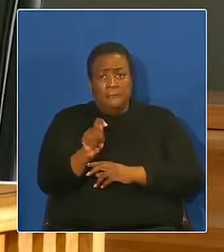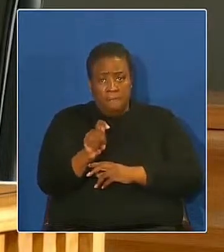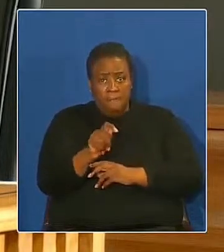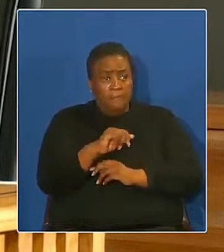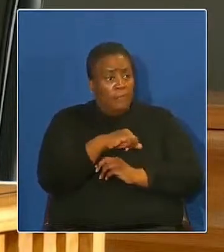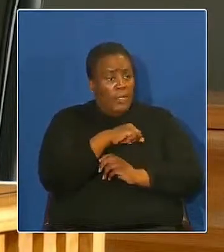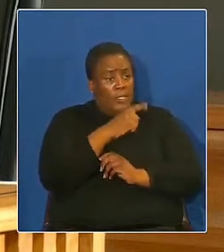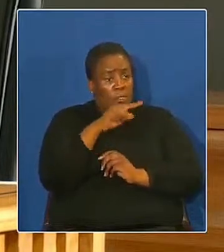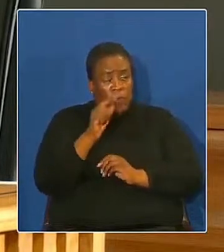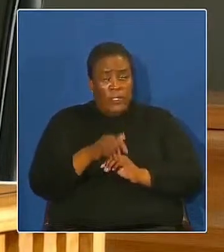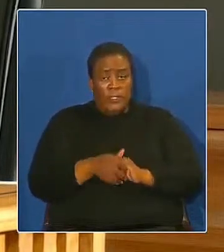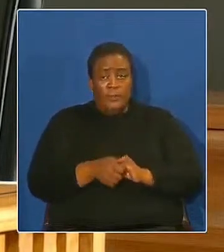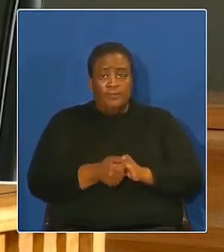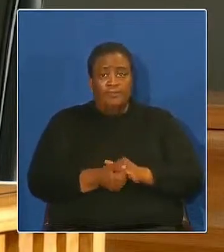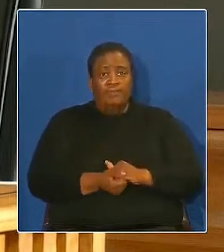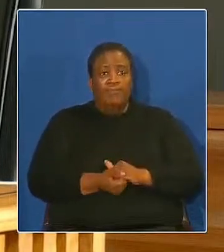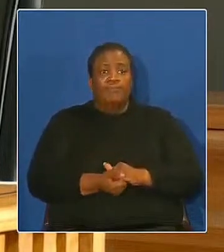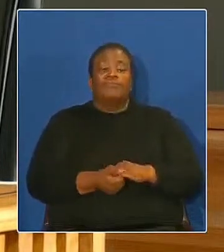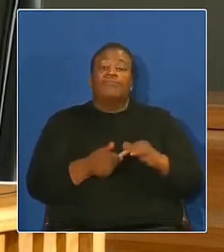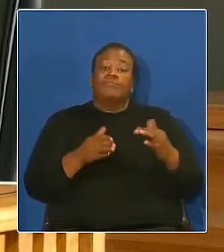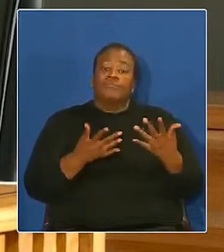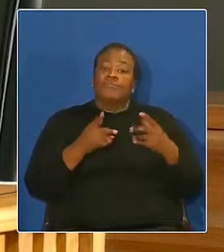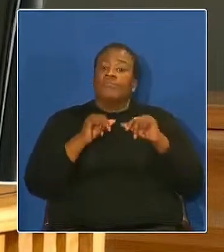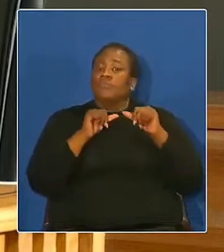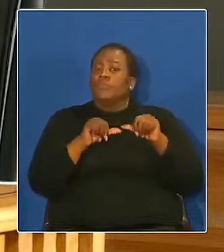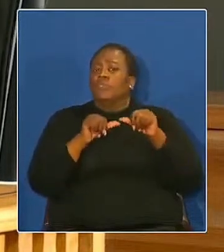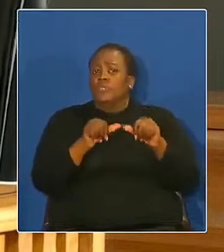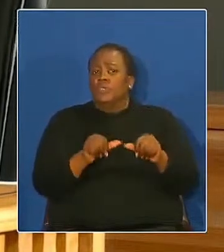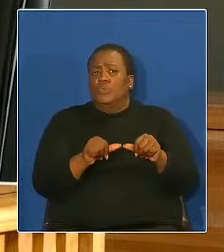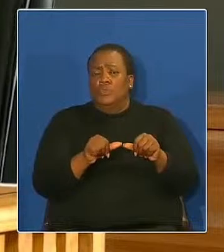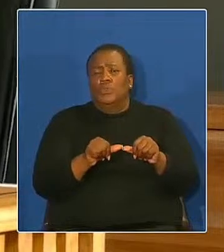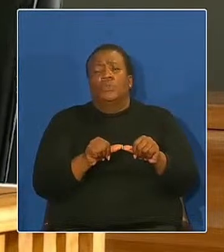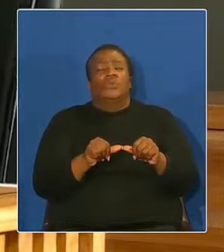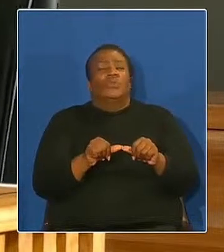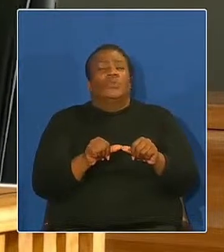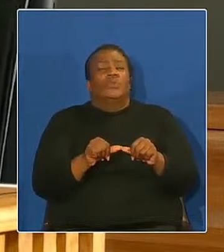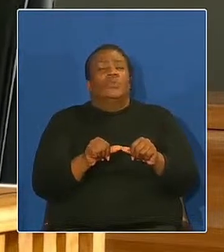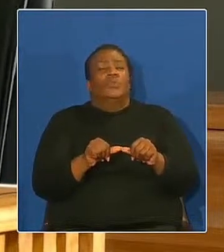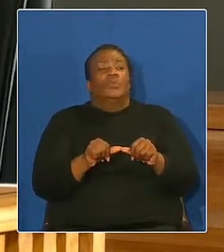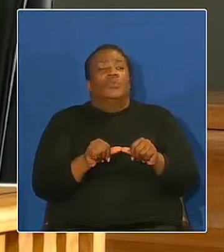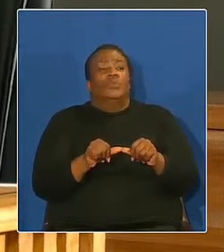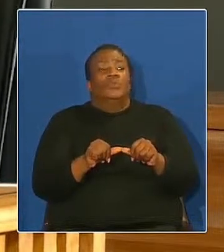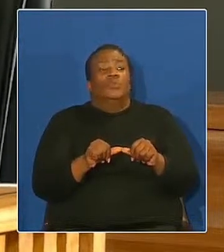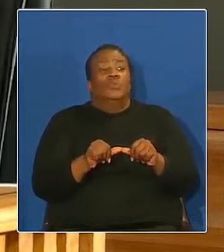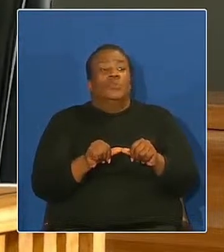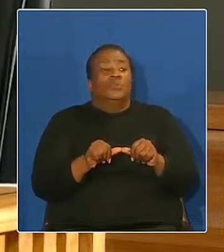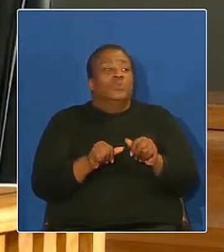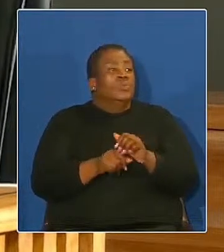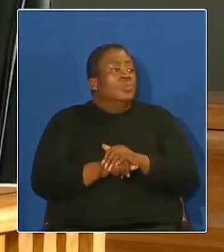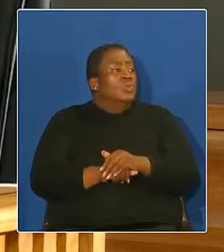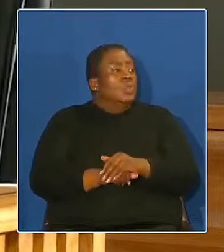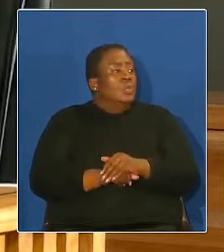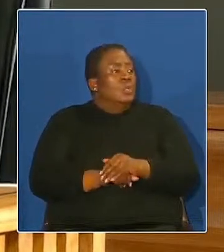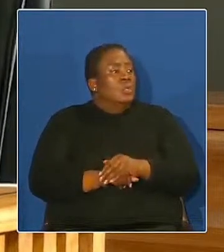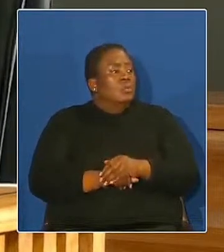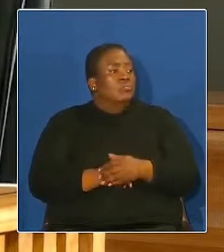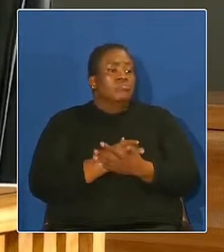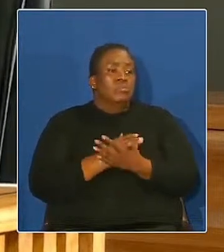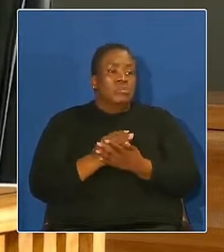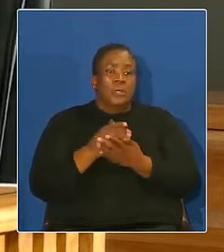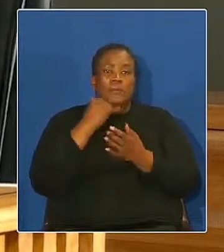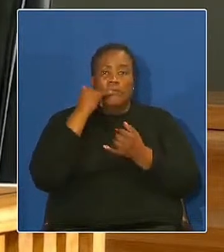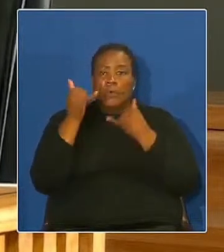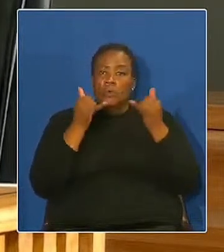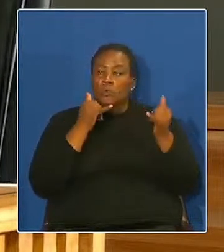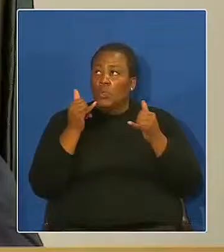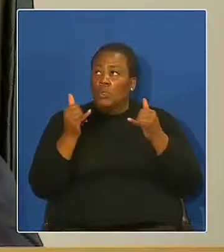Commissioner. So moving on, then we get into these. There were some phone calls. Can